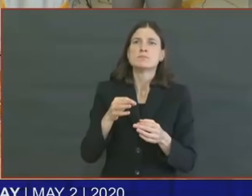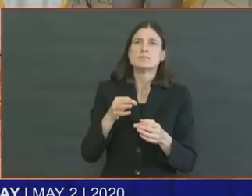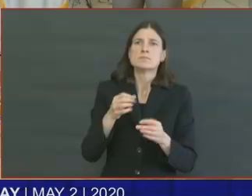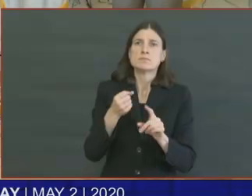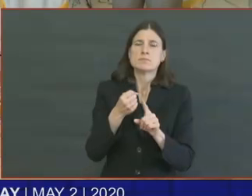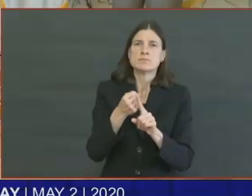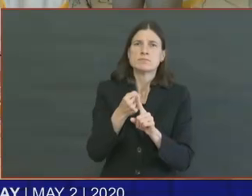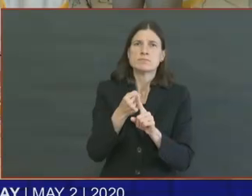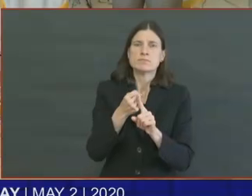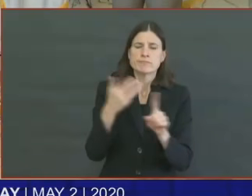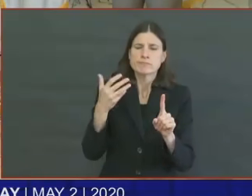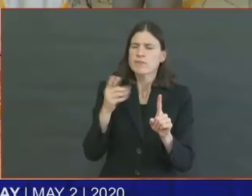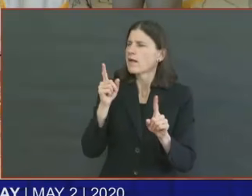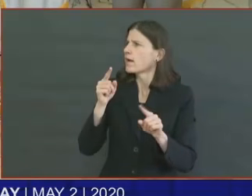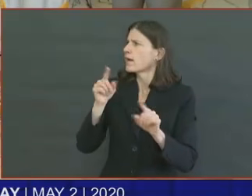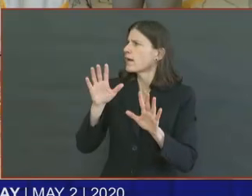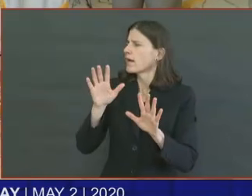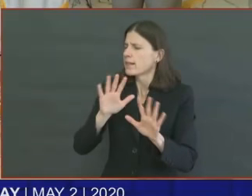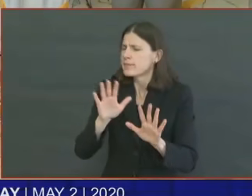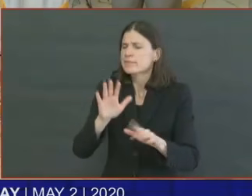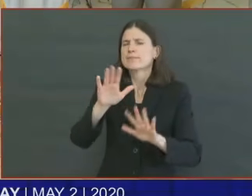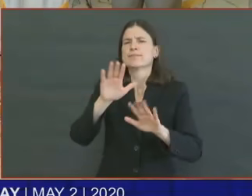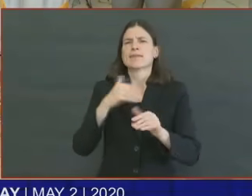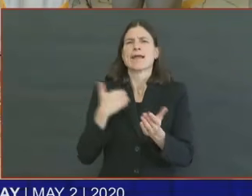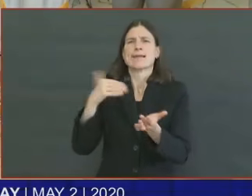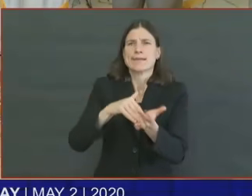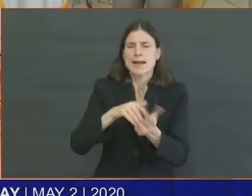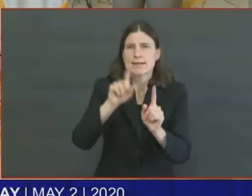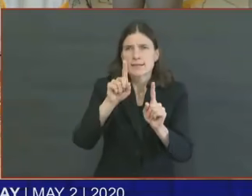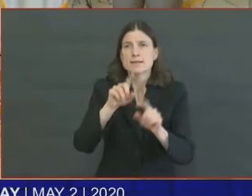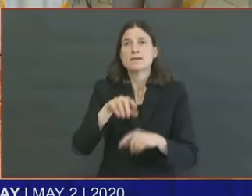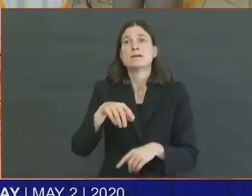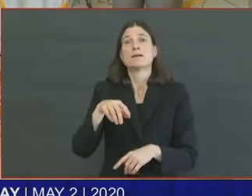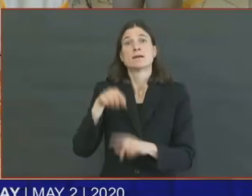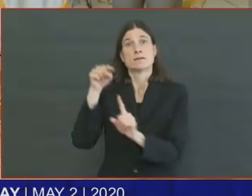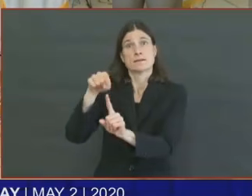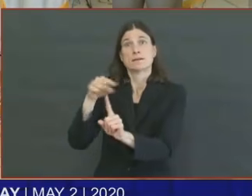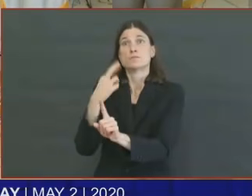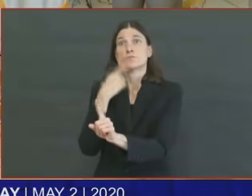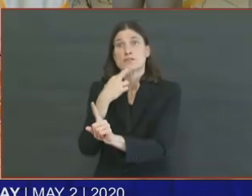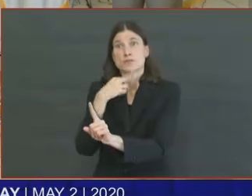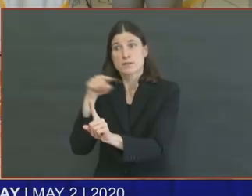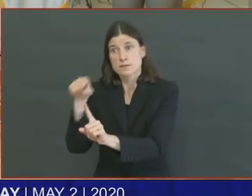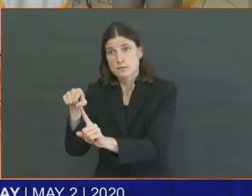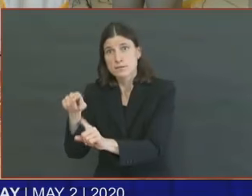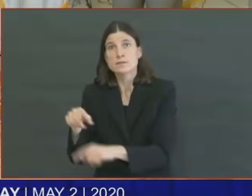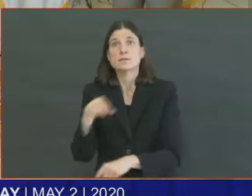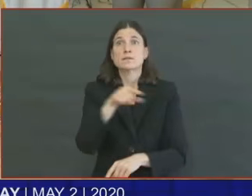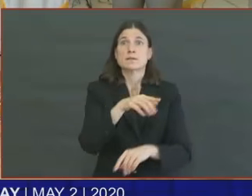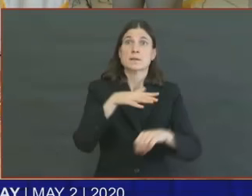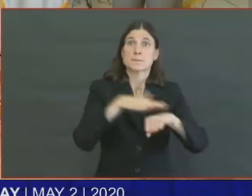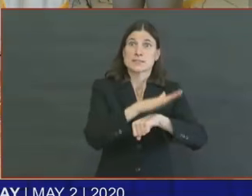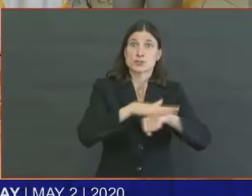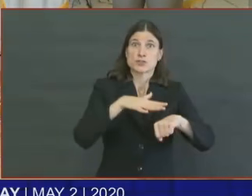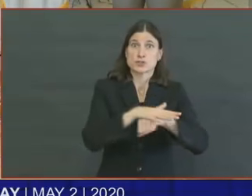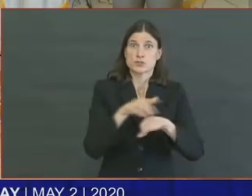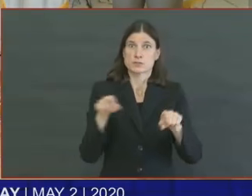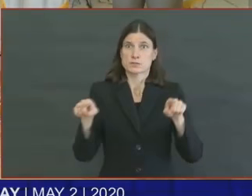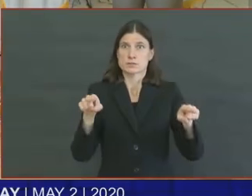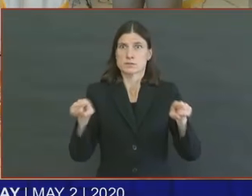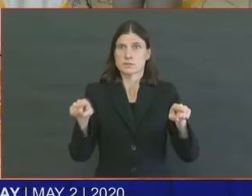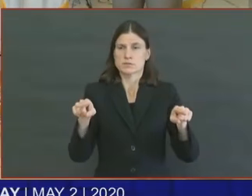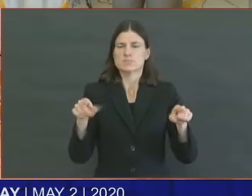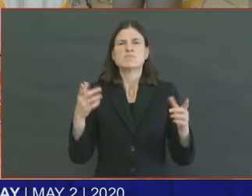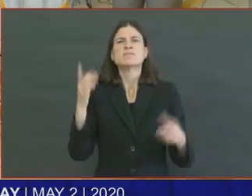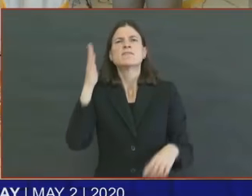out to eat and going to the beach may look like for Rhode Islanders as we set to reopen the economy and continue to battle this virus?